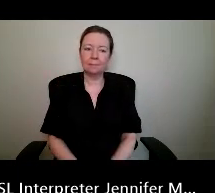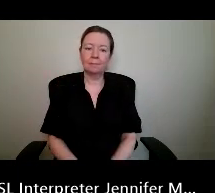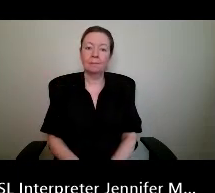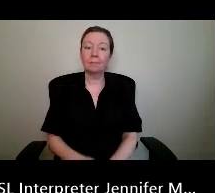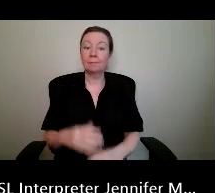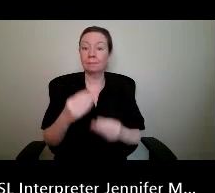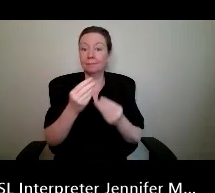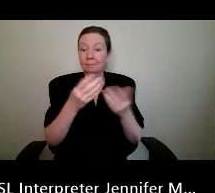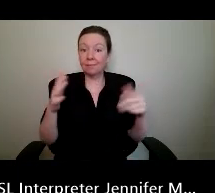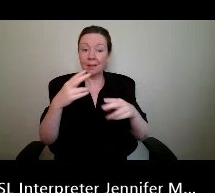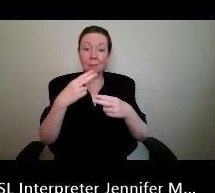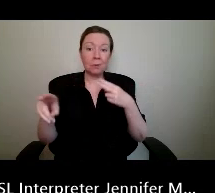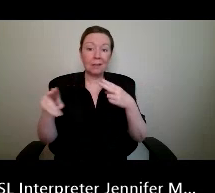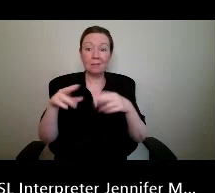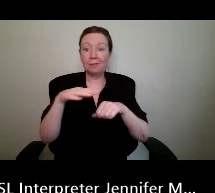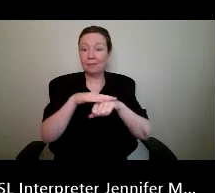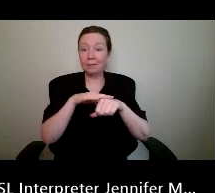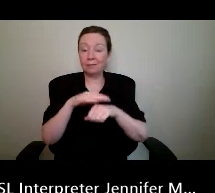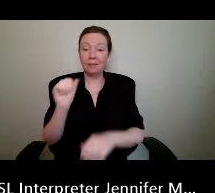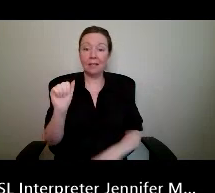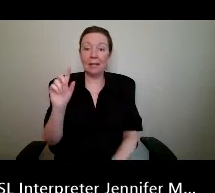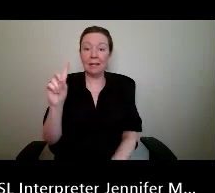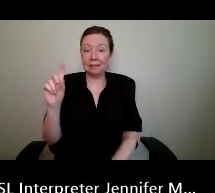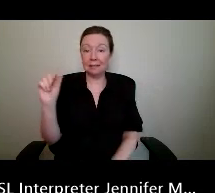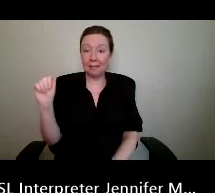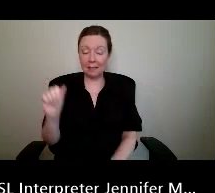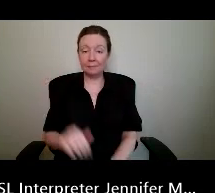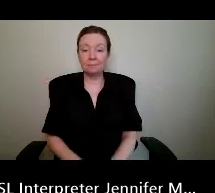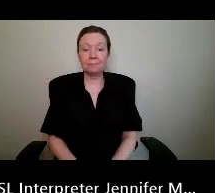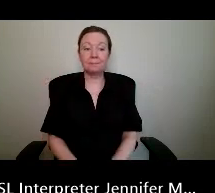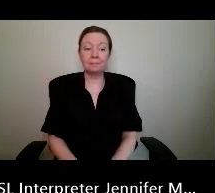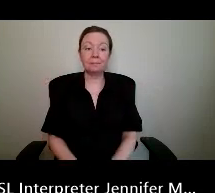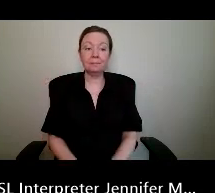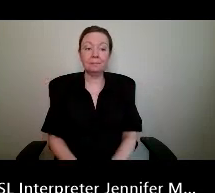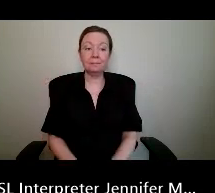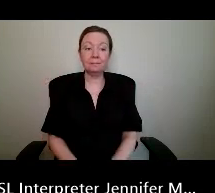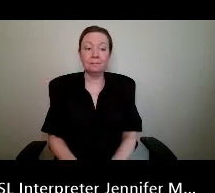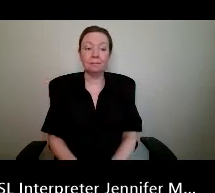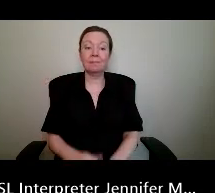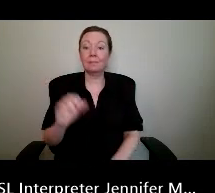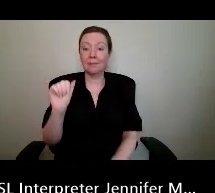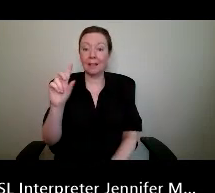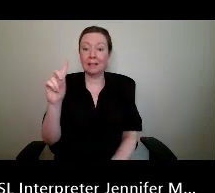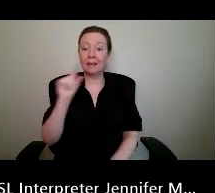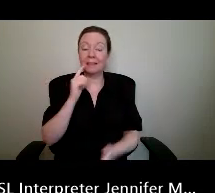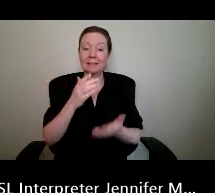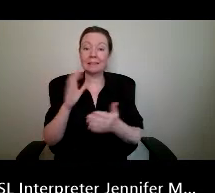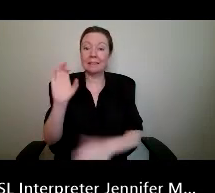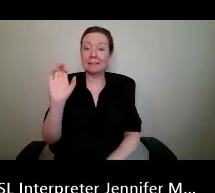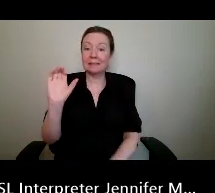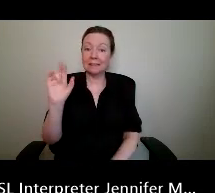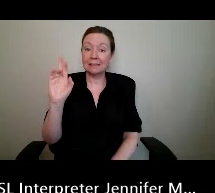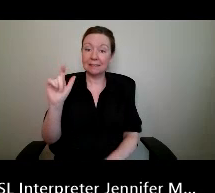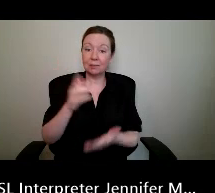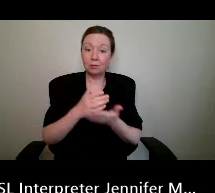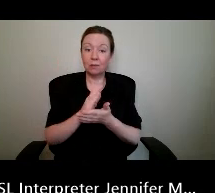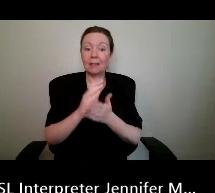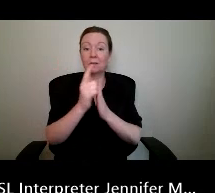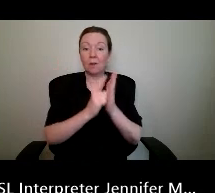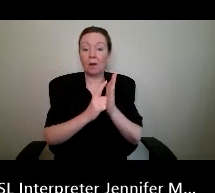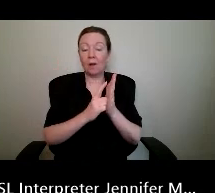provide a very brief overview of the Americans with Disabilities Act, or the ADA. The ADA is a civil rights law that prohibits